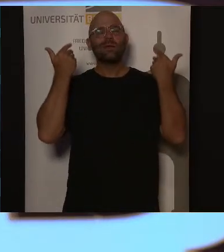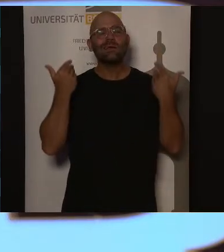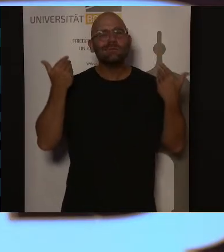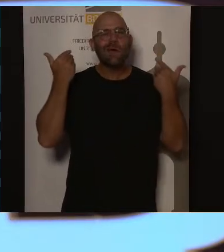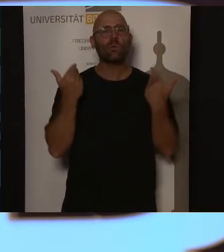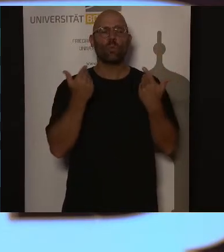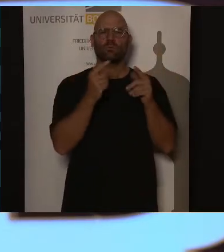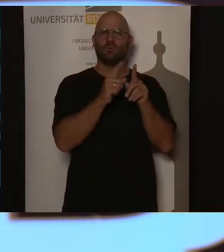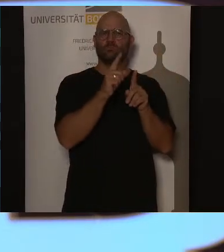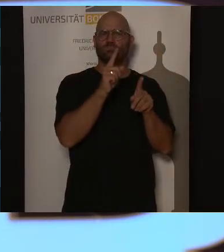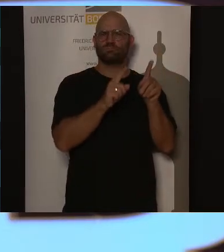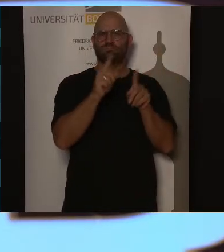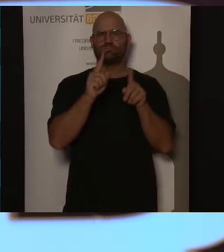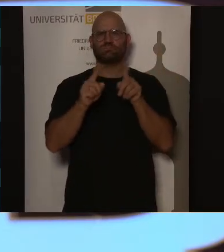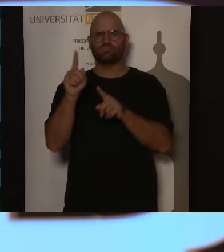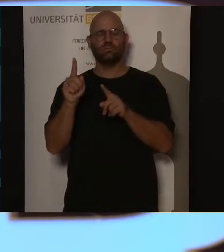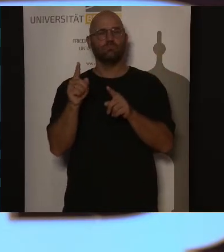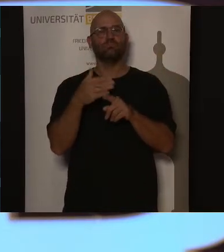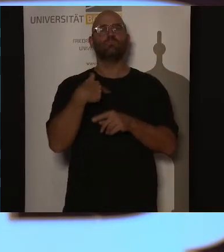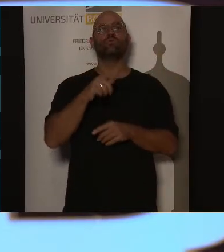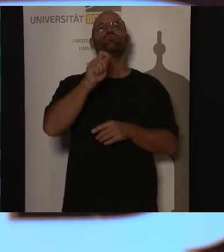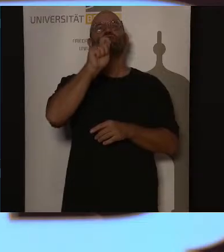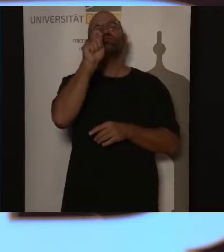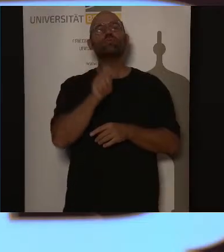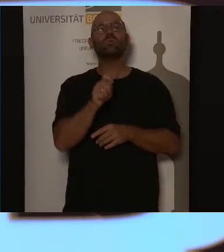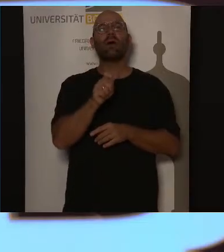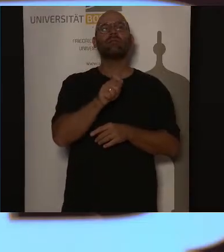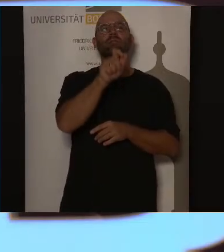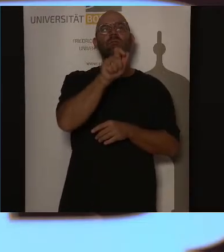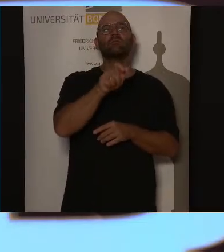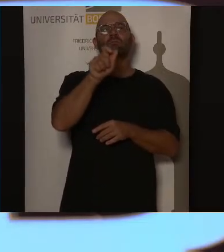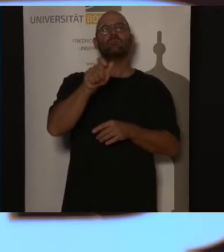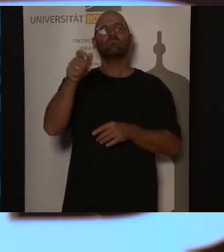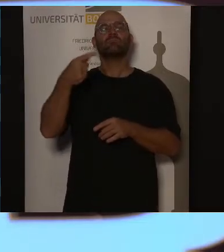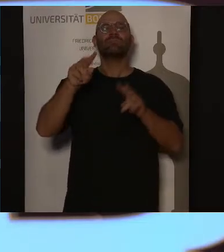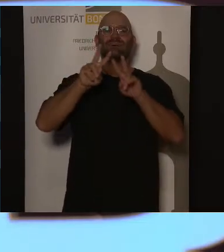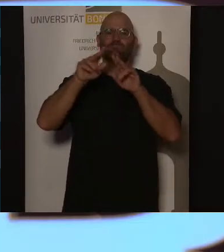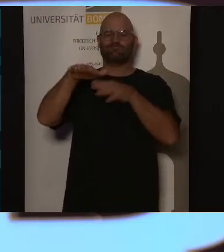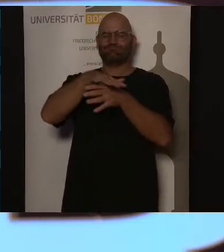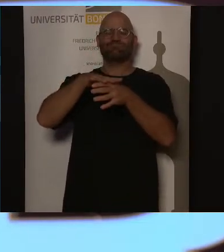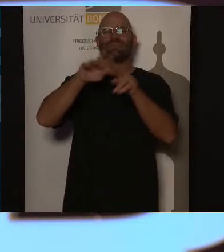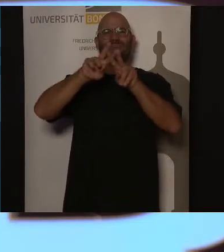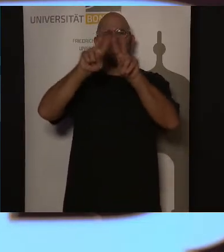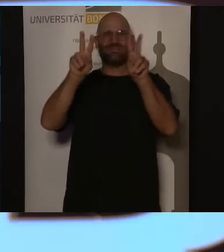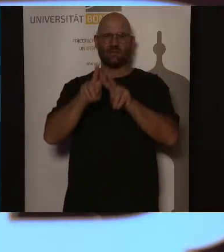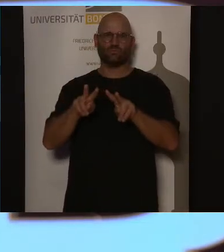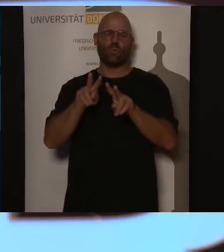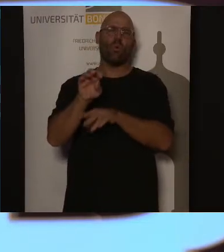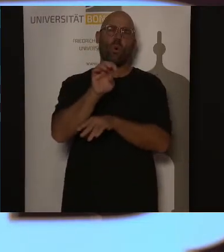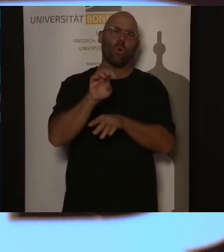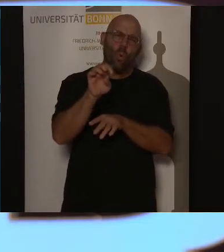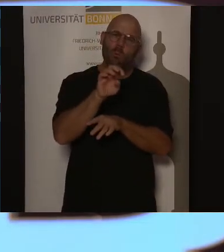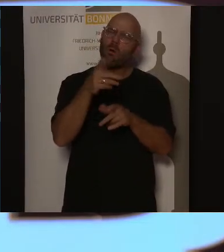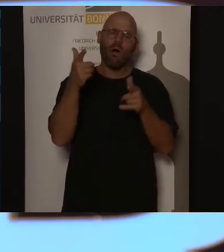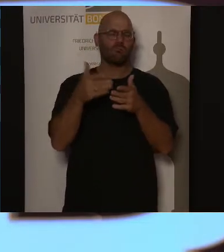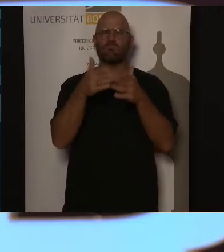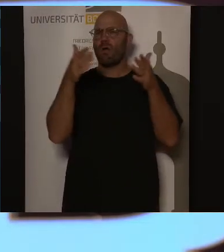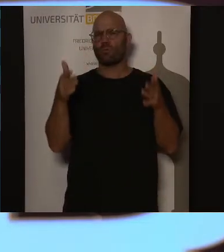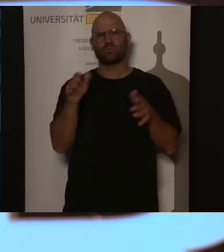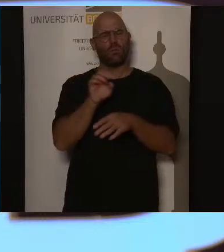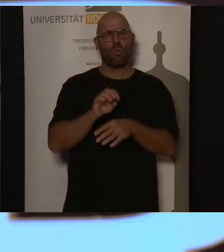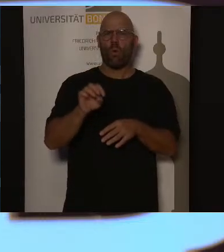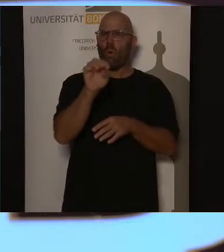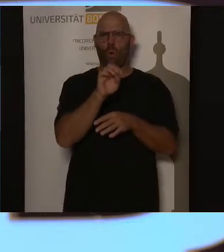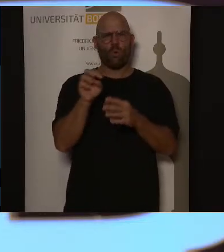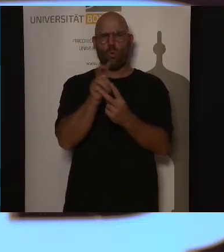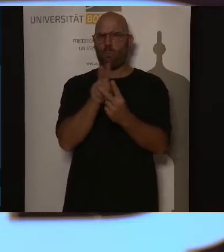coming here with different expectations maybe and different challenges are students from other countries